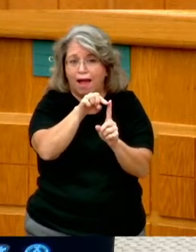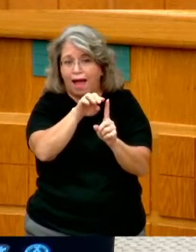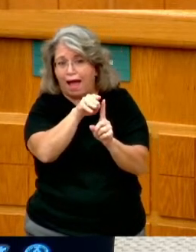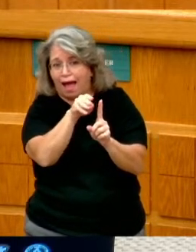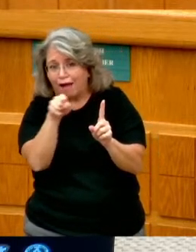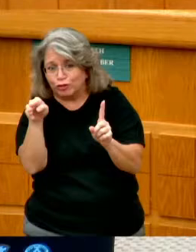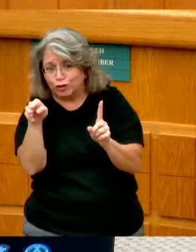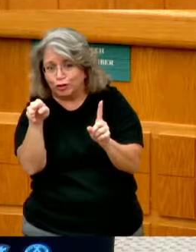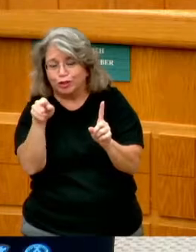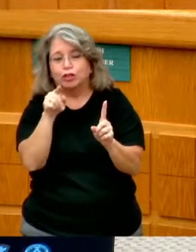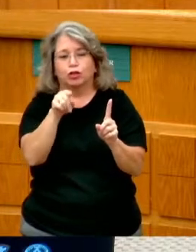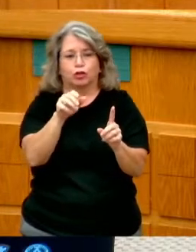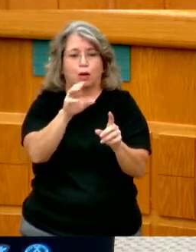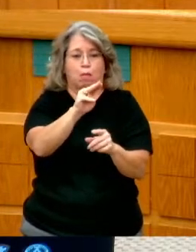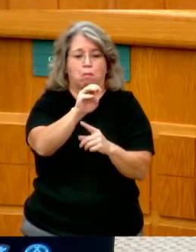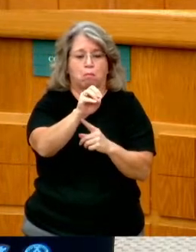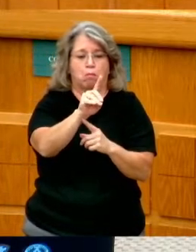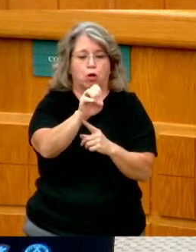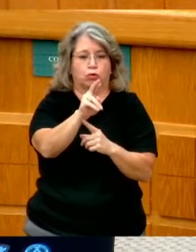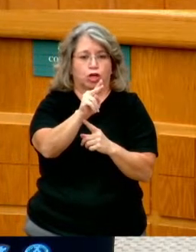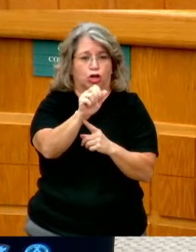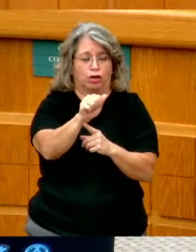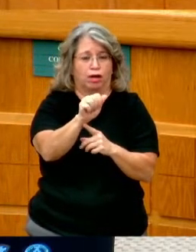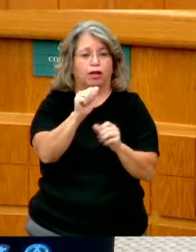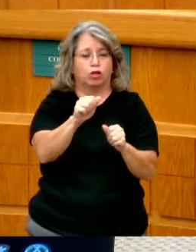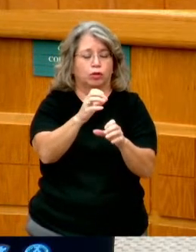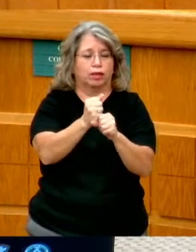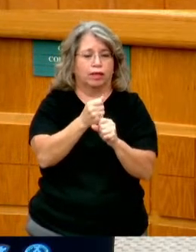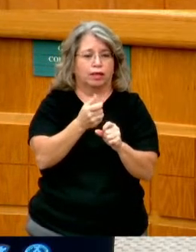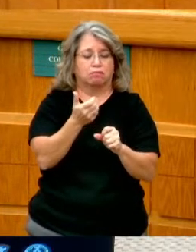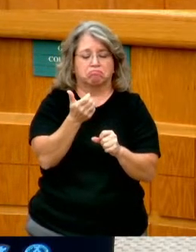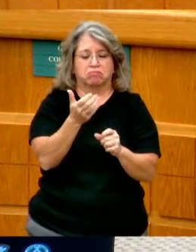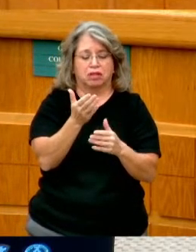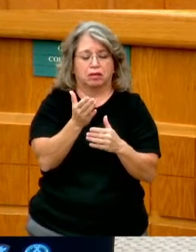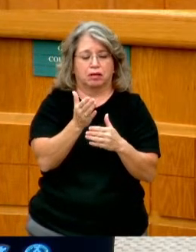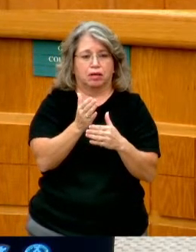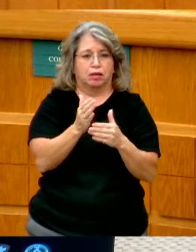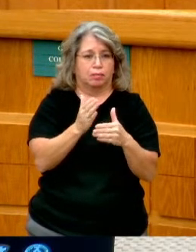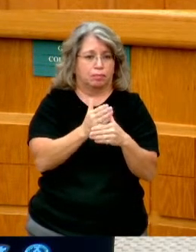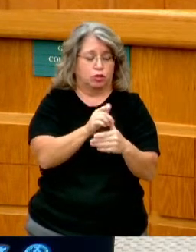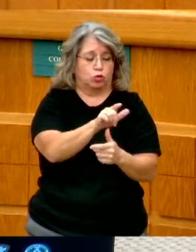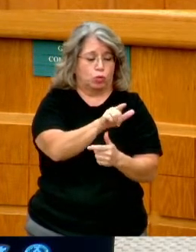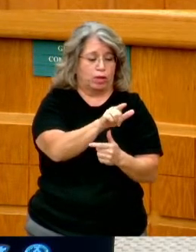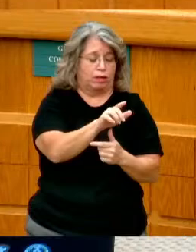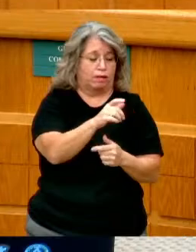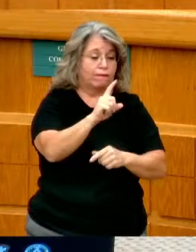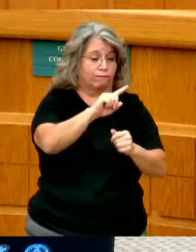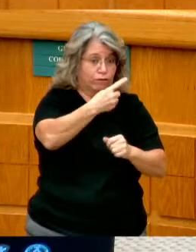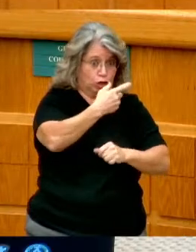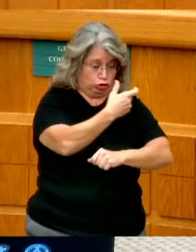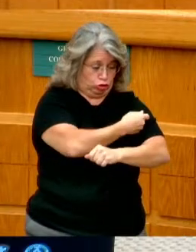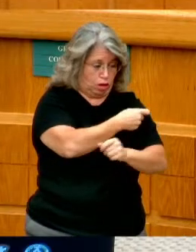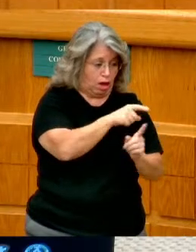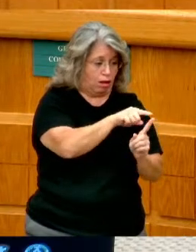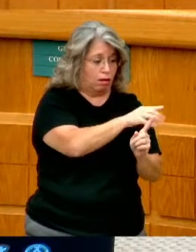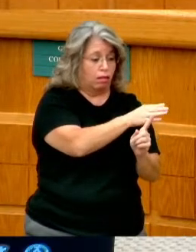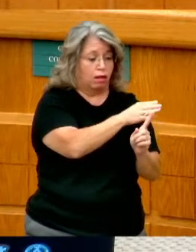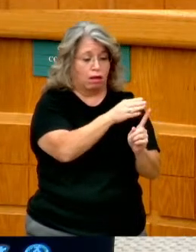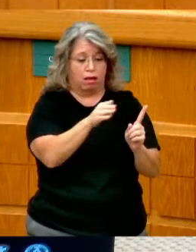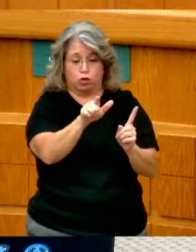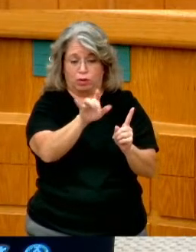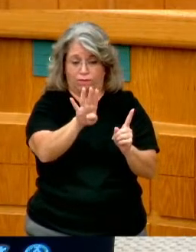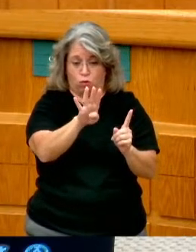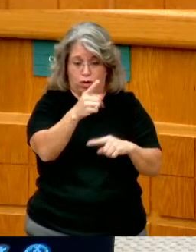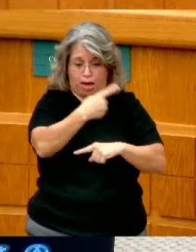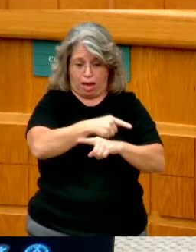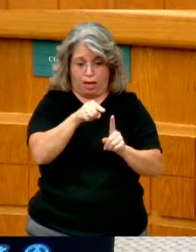your Moderna vaccine, like the mayor said, anywhere from 24 days after your first dose up until 6